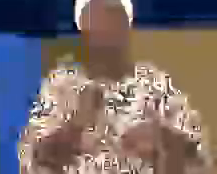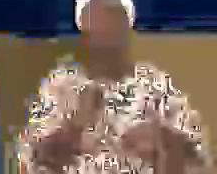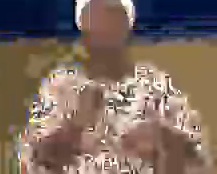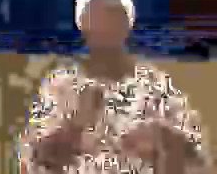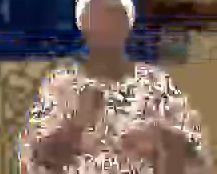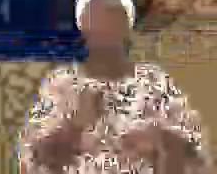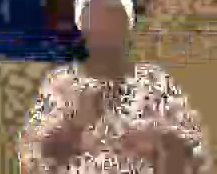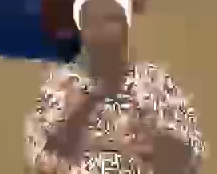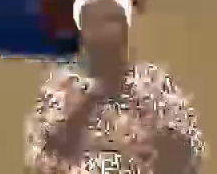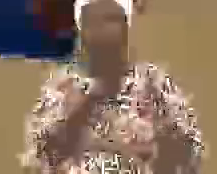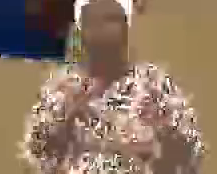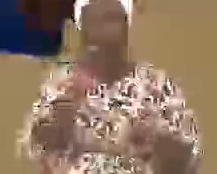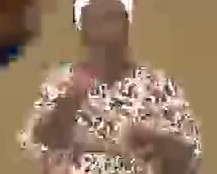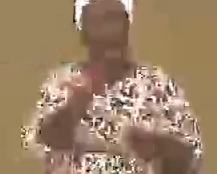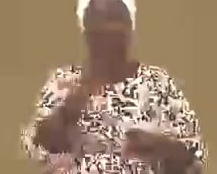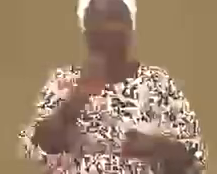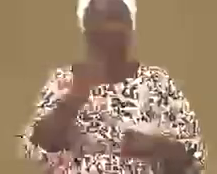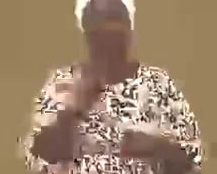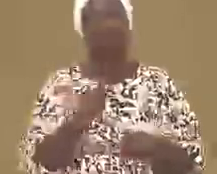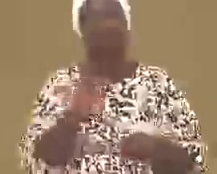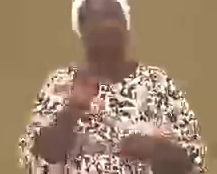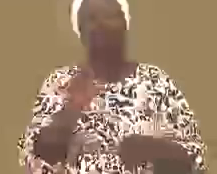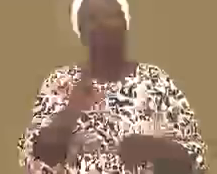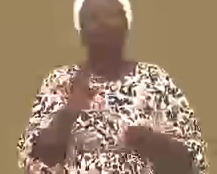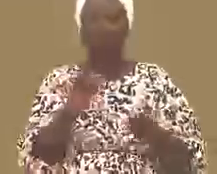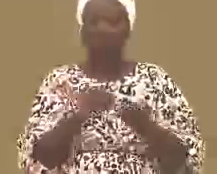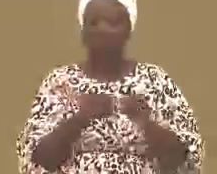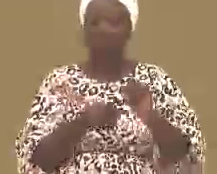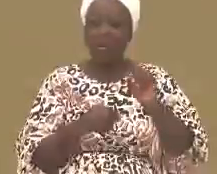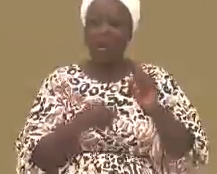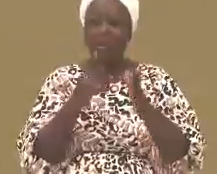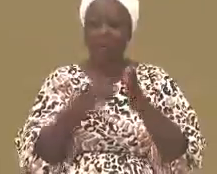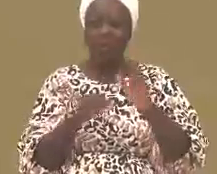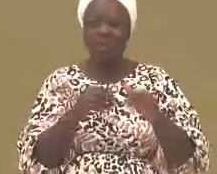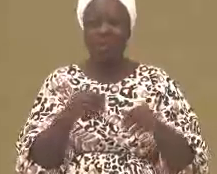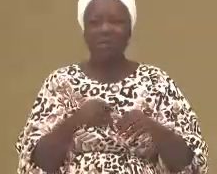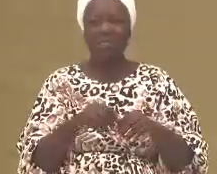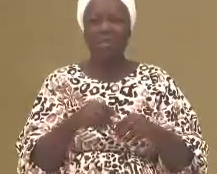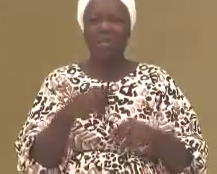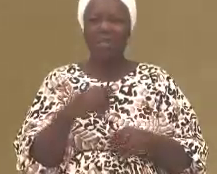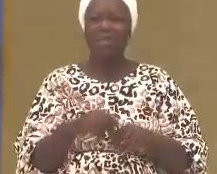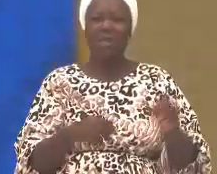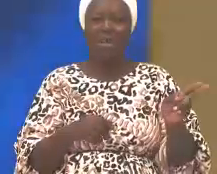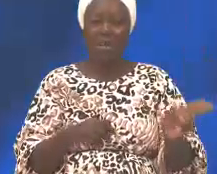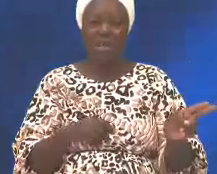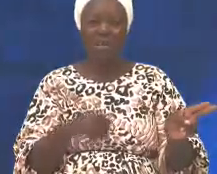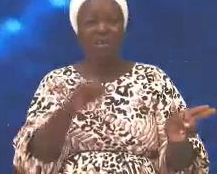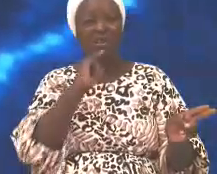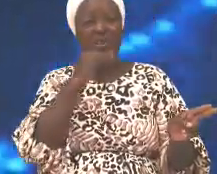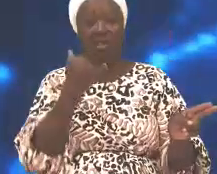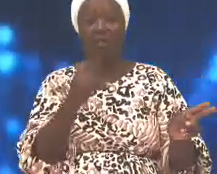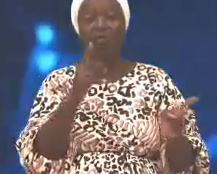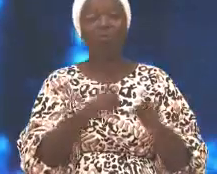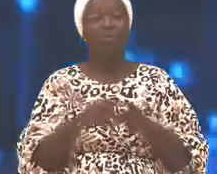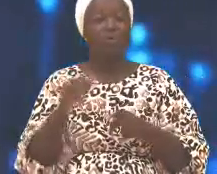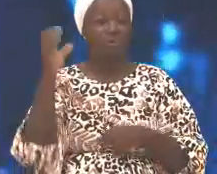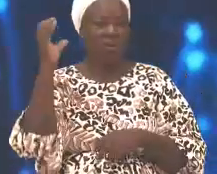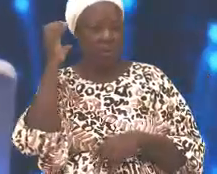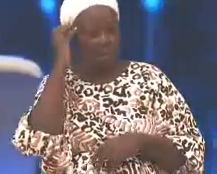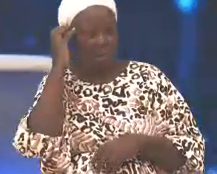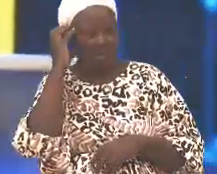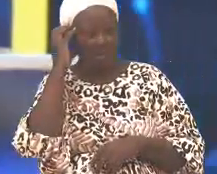Ezekiel. What do you have to do? Number one, speak. H is now to hear what